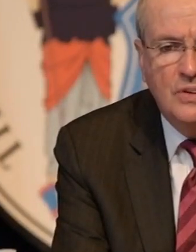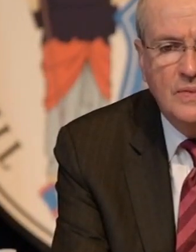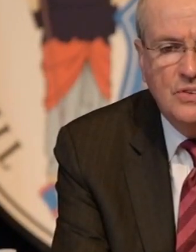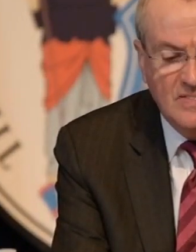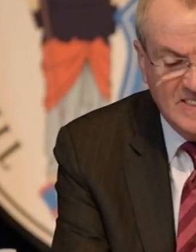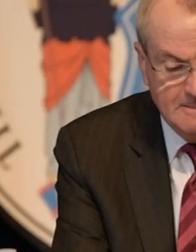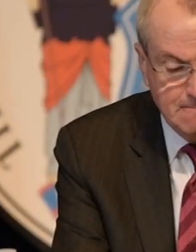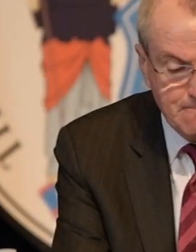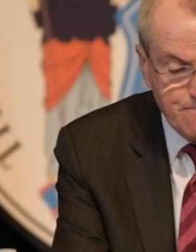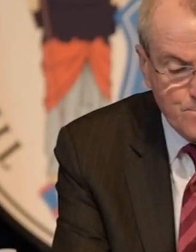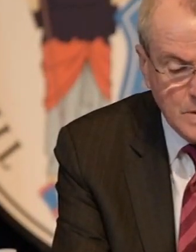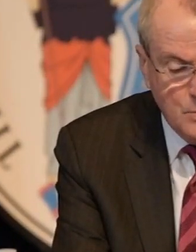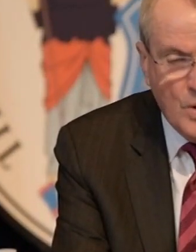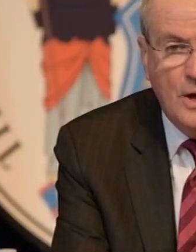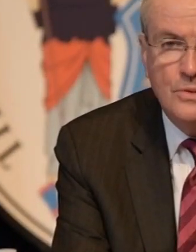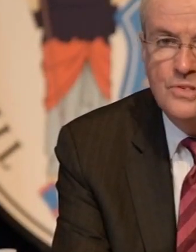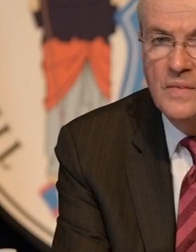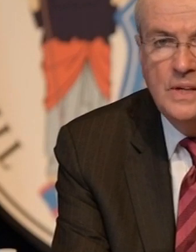4,377.